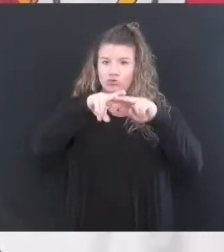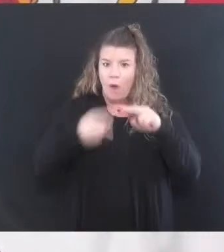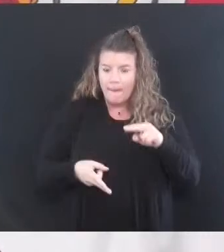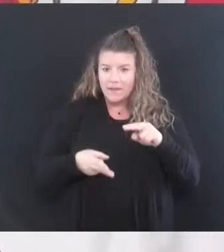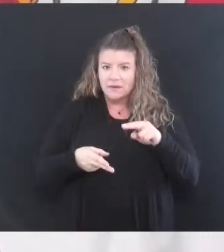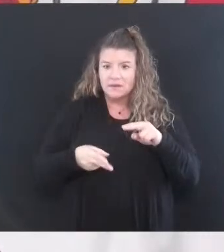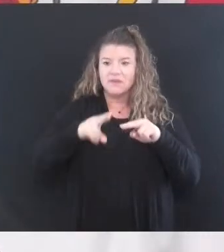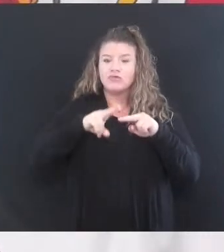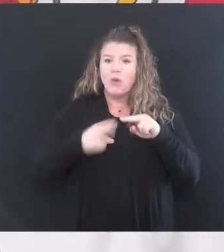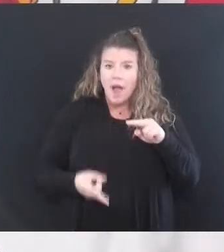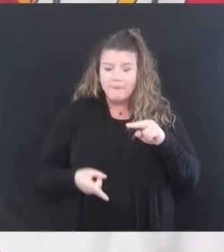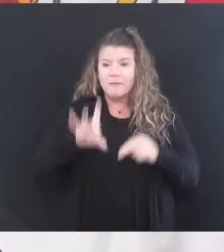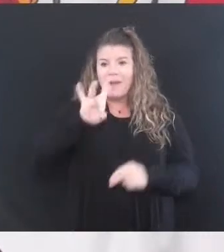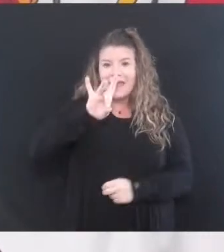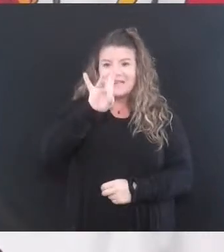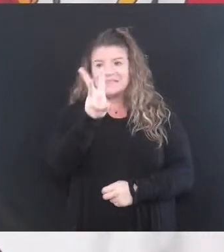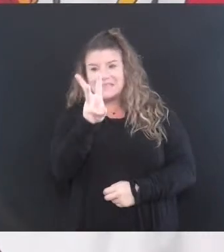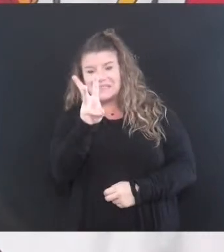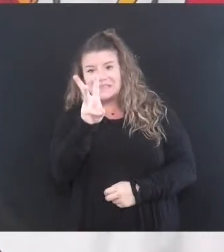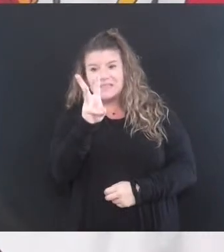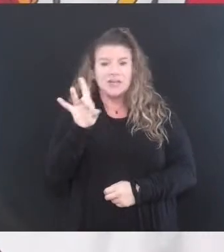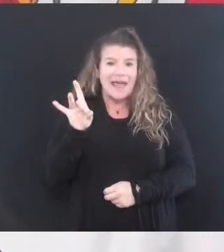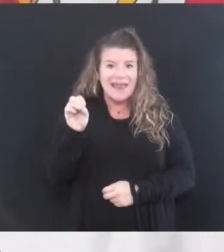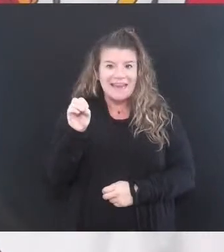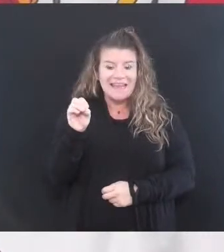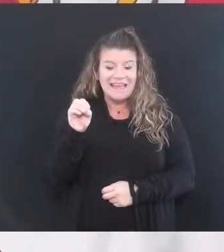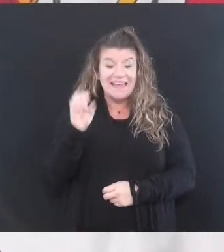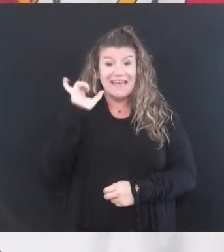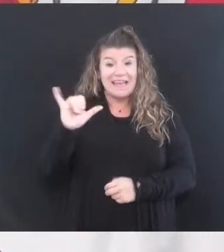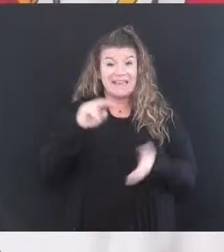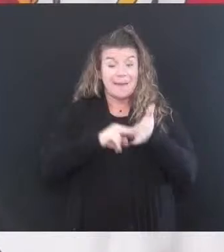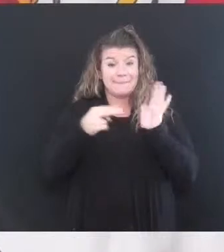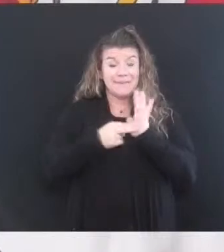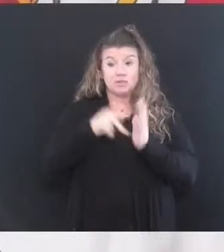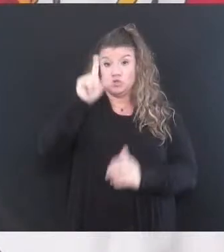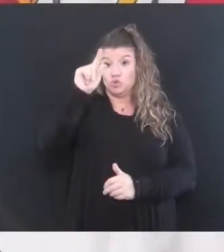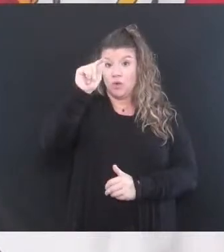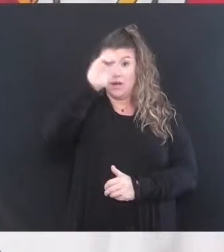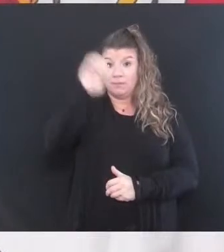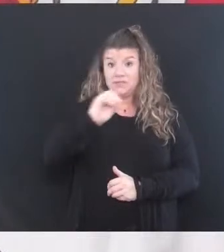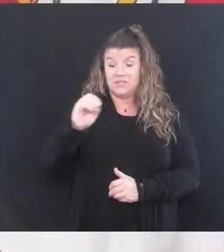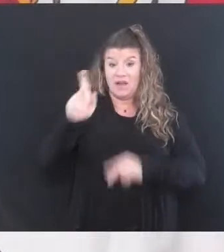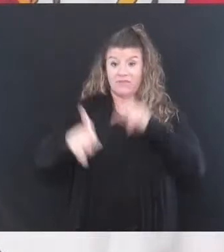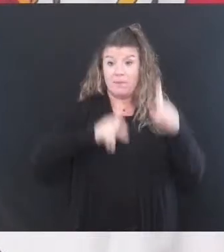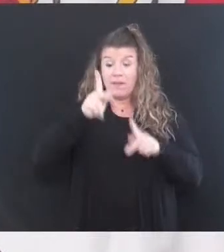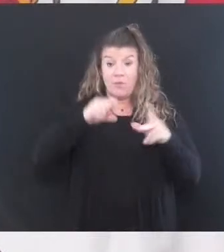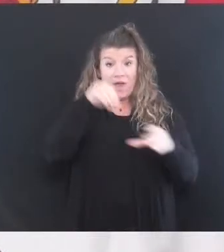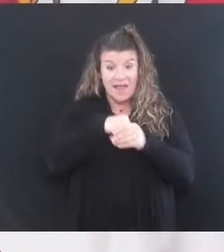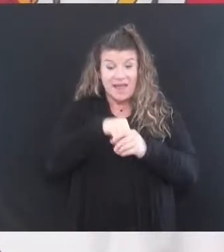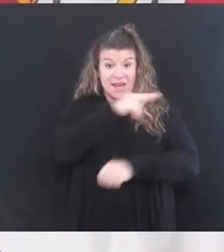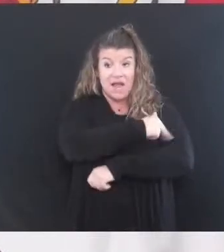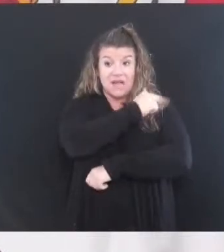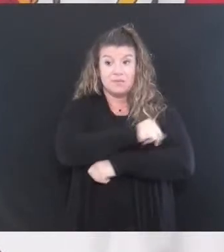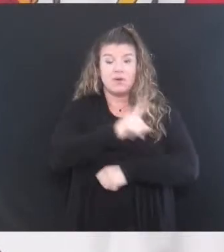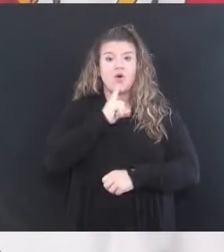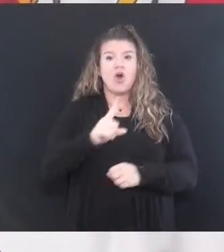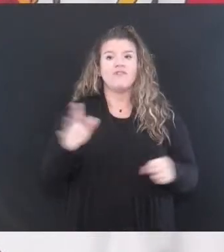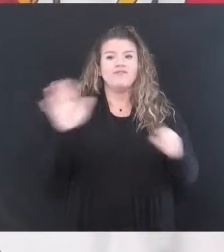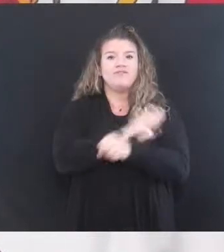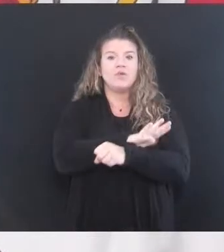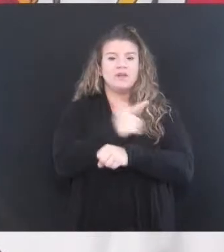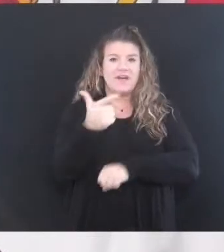from 86 to 80. That means 20% of the people that are in the hospitals are fully